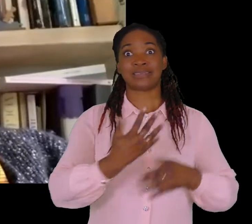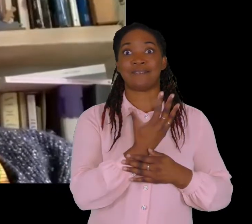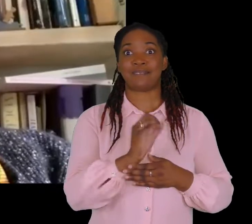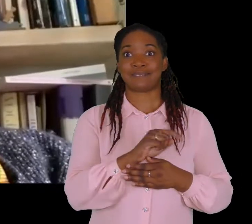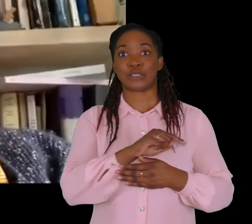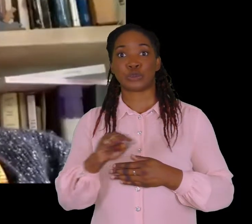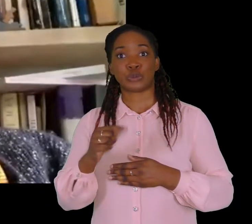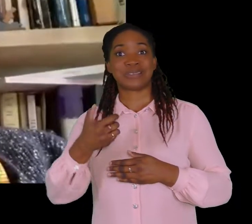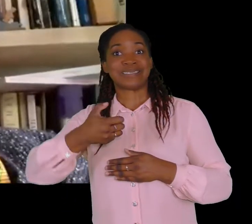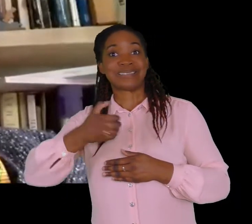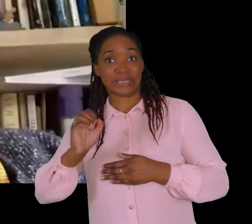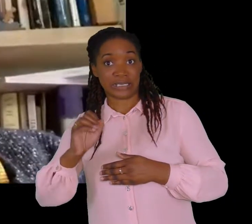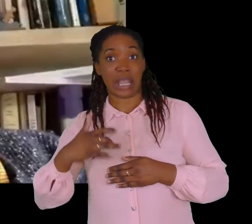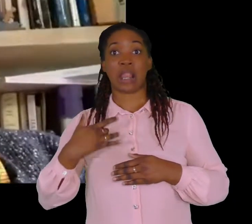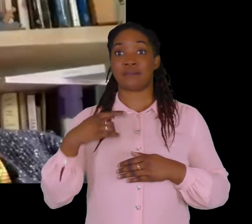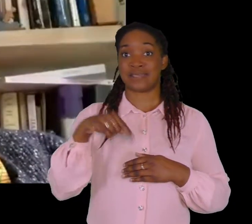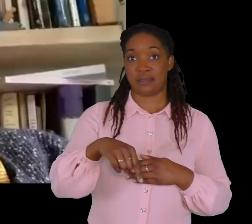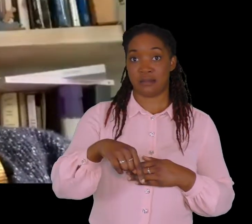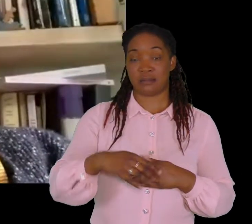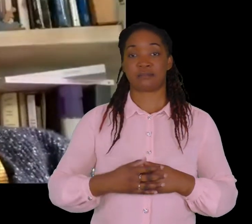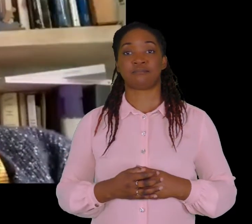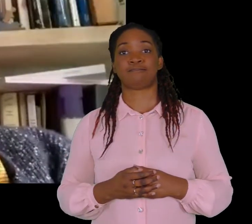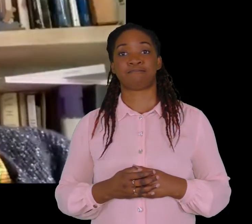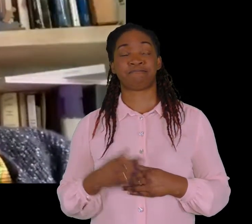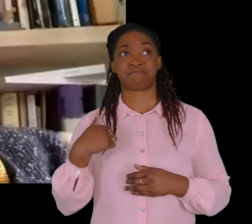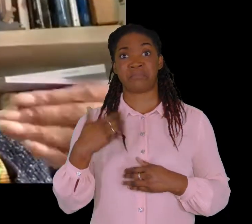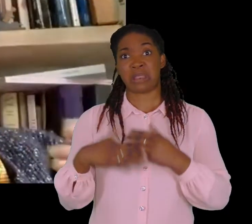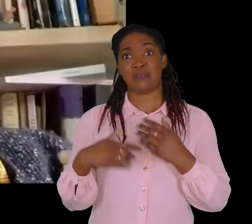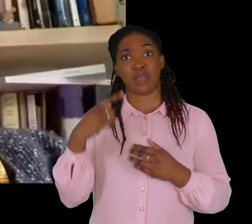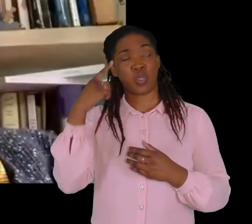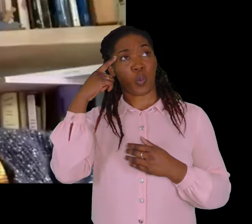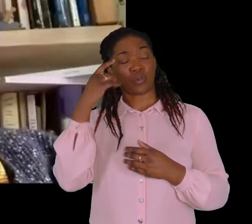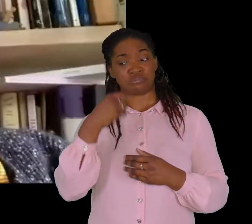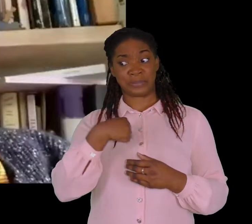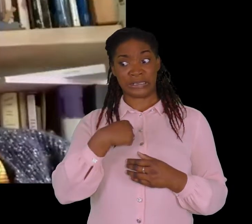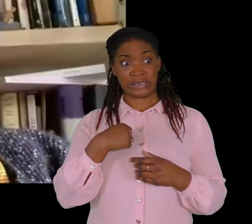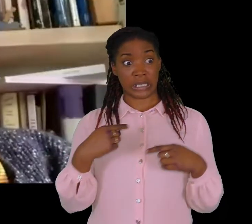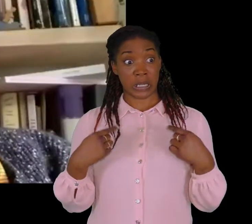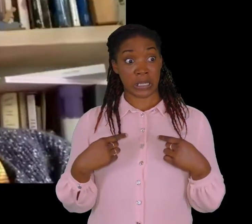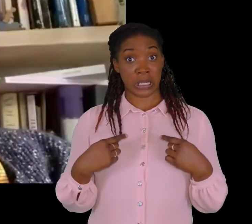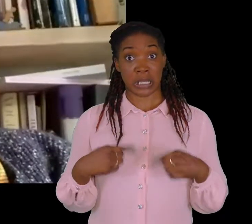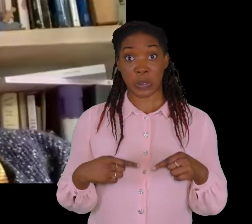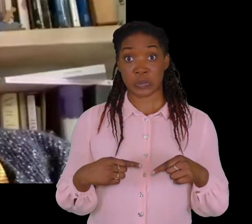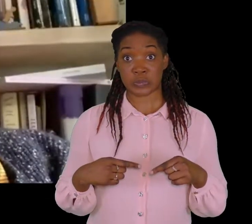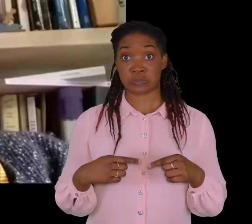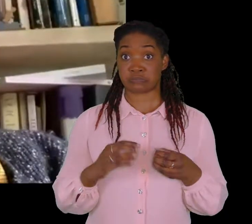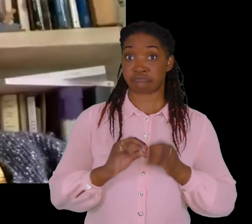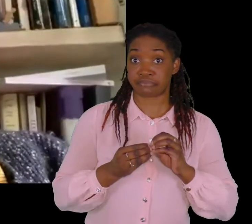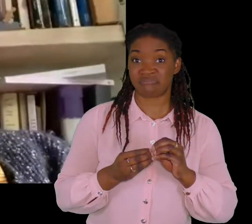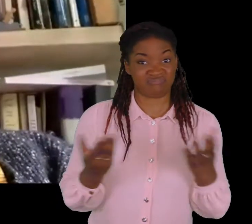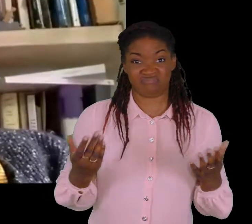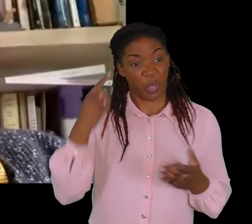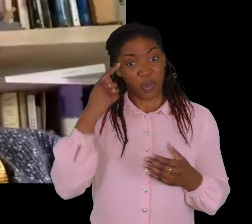the 60s. And so I never questioned me as a